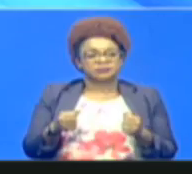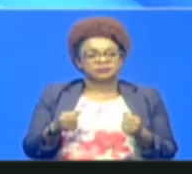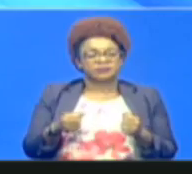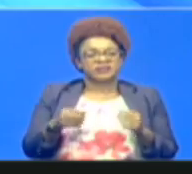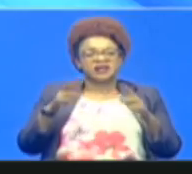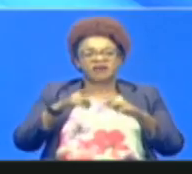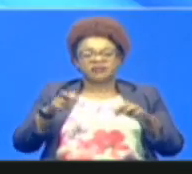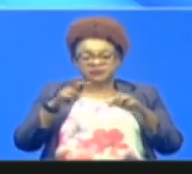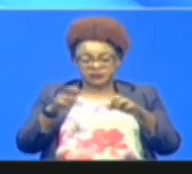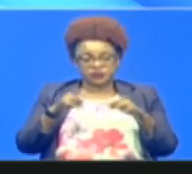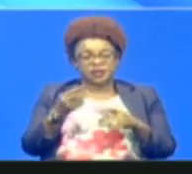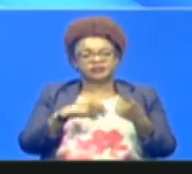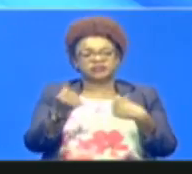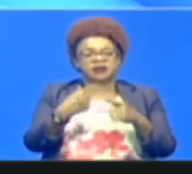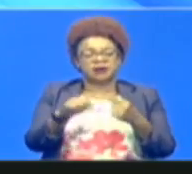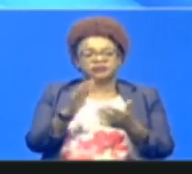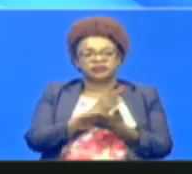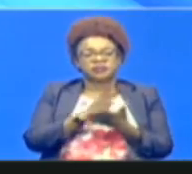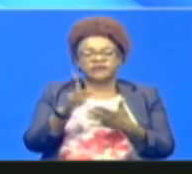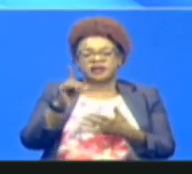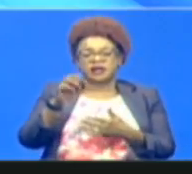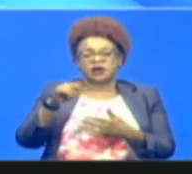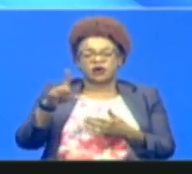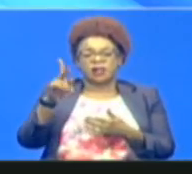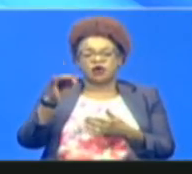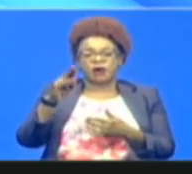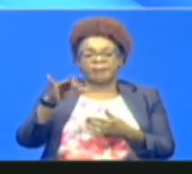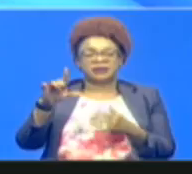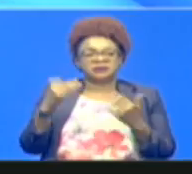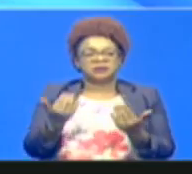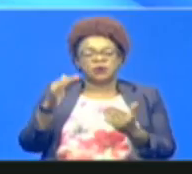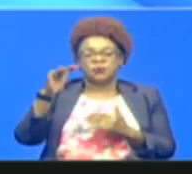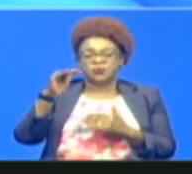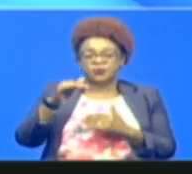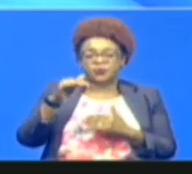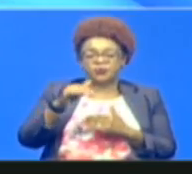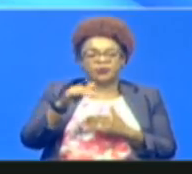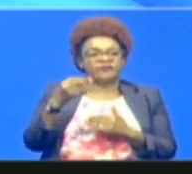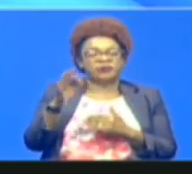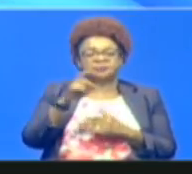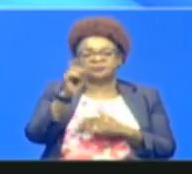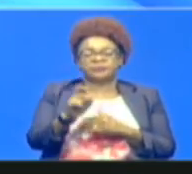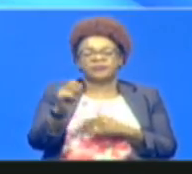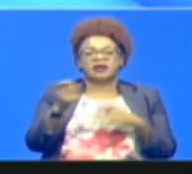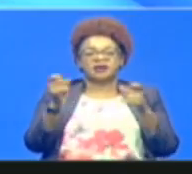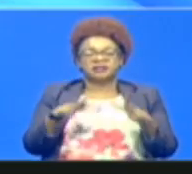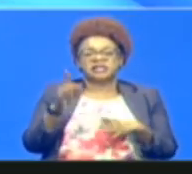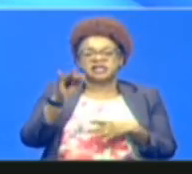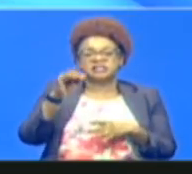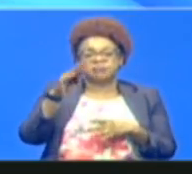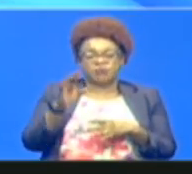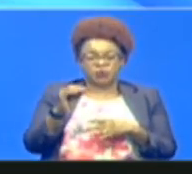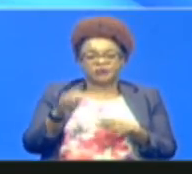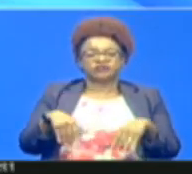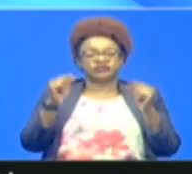Investigations on insider trading around the shares of Kenol Kobil are now narrowing to Kestrel Capital's executive director, Andrew DeSimone, the chairman,